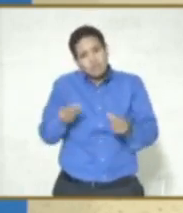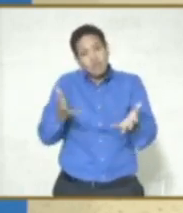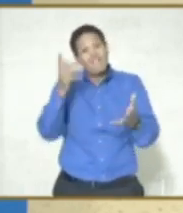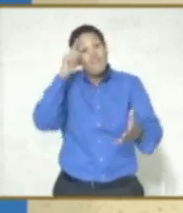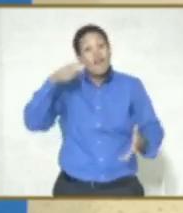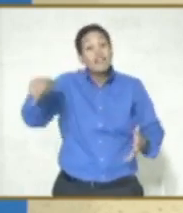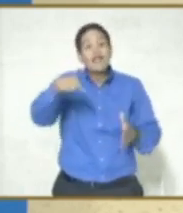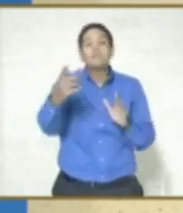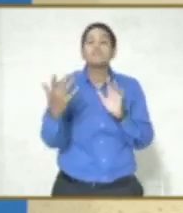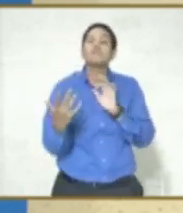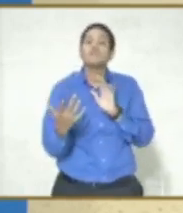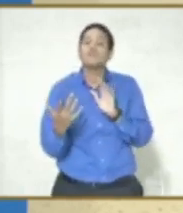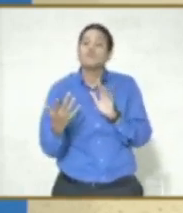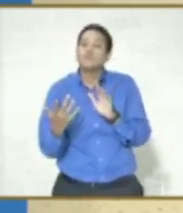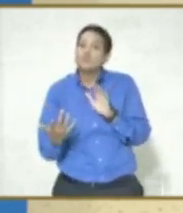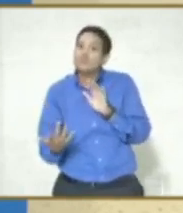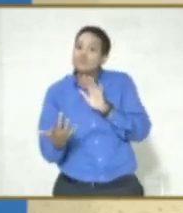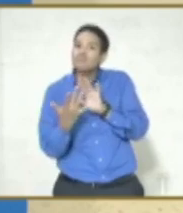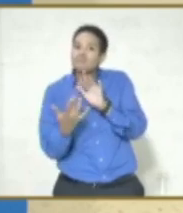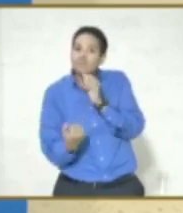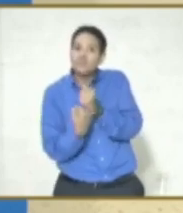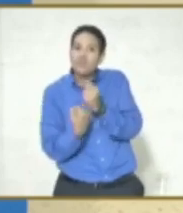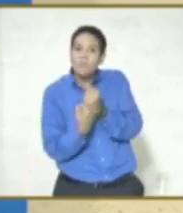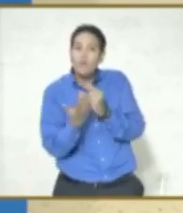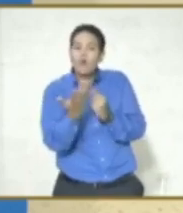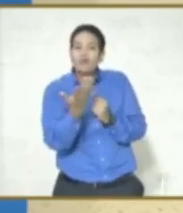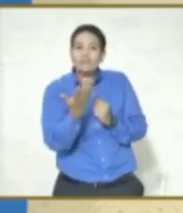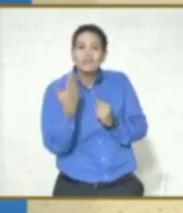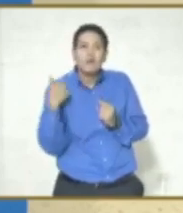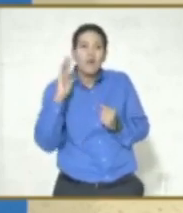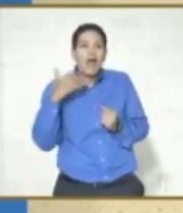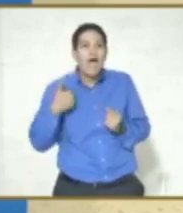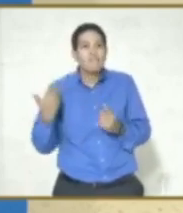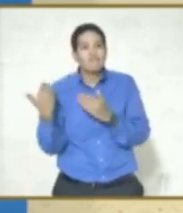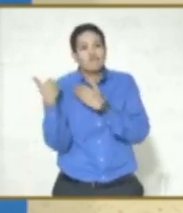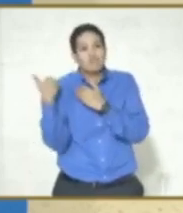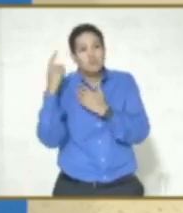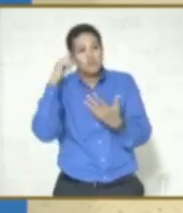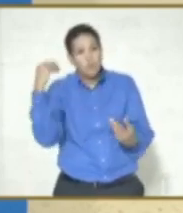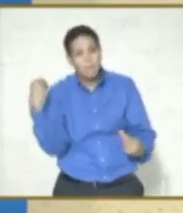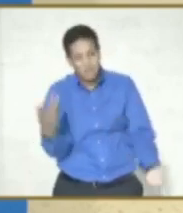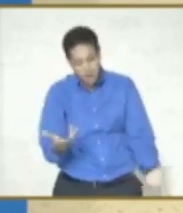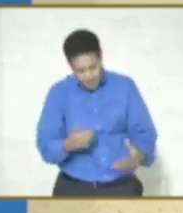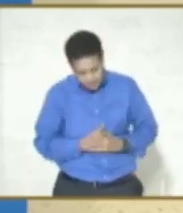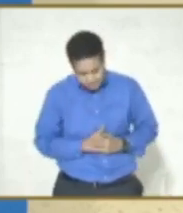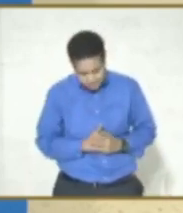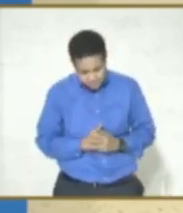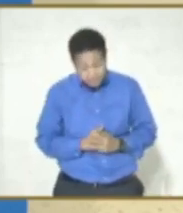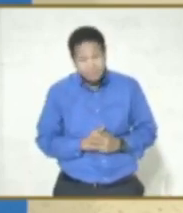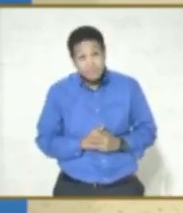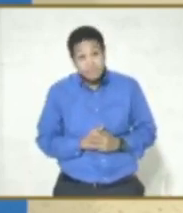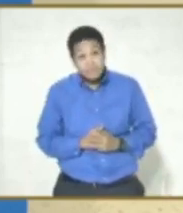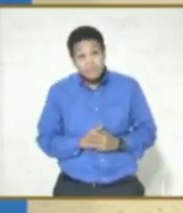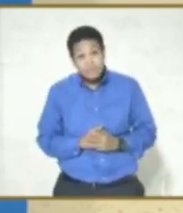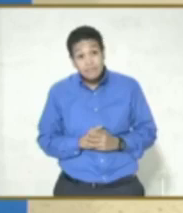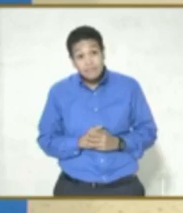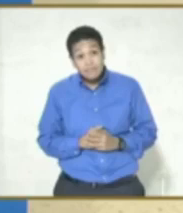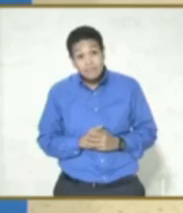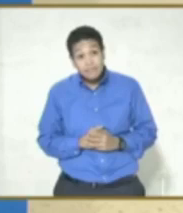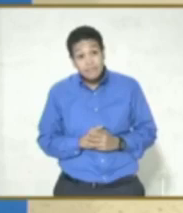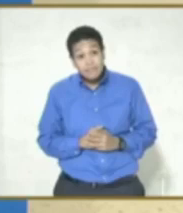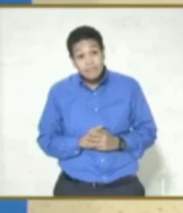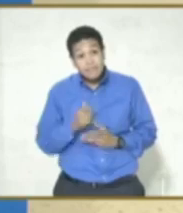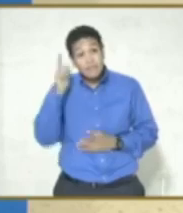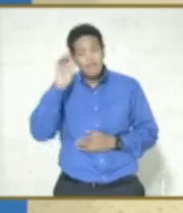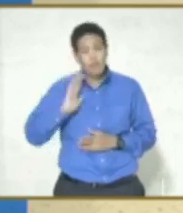to reach the same clientele that we would have the mandate to provide for. In regards to our outdoor